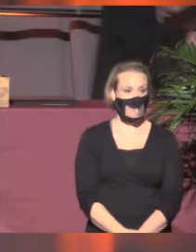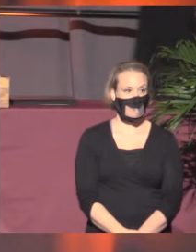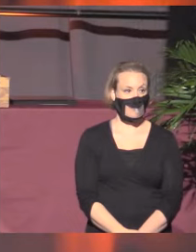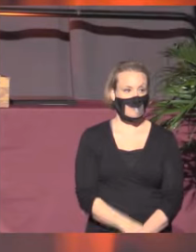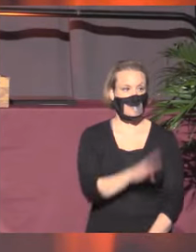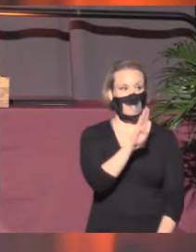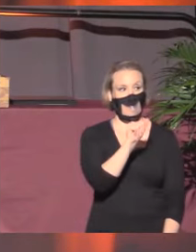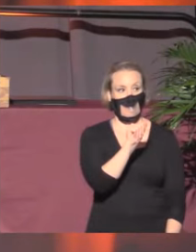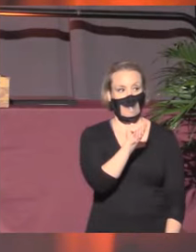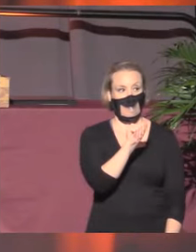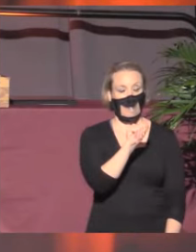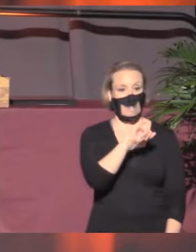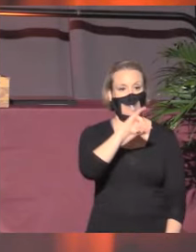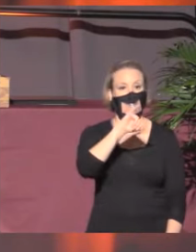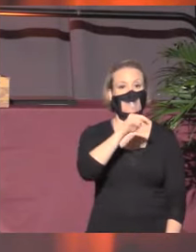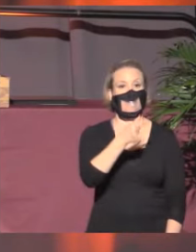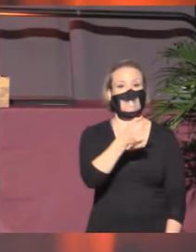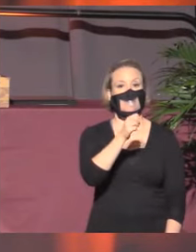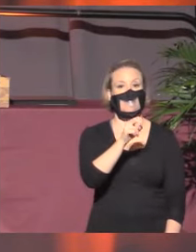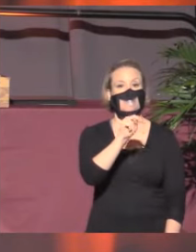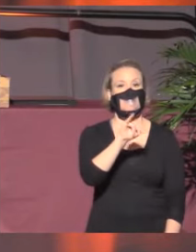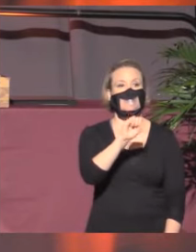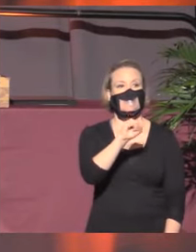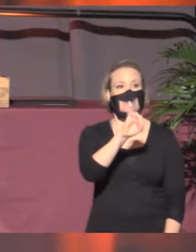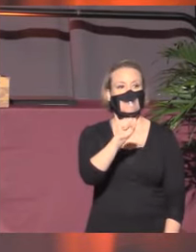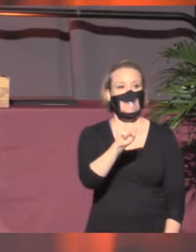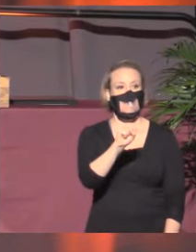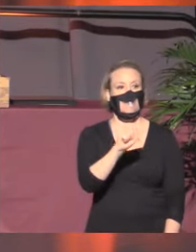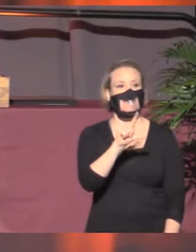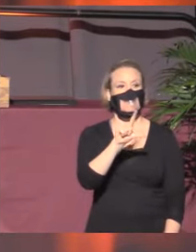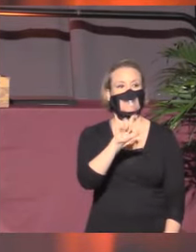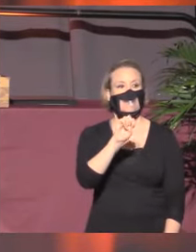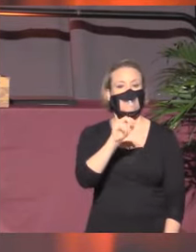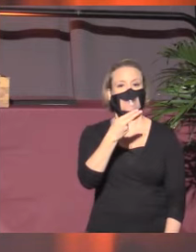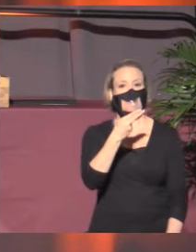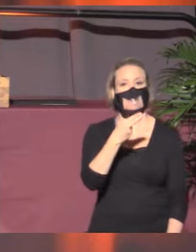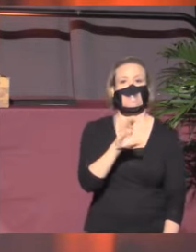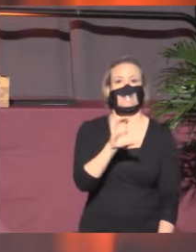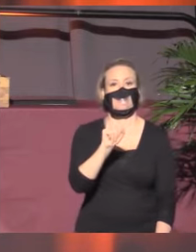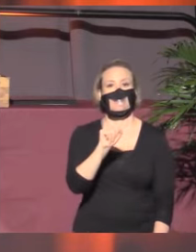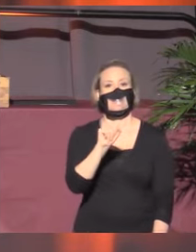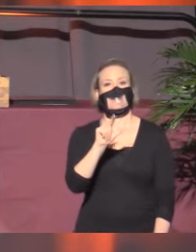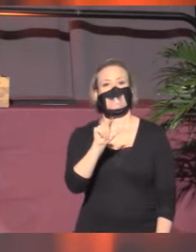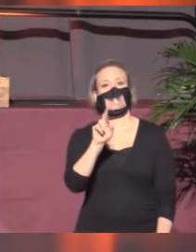Bachelor of Arts, Genesis Leah Carrasco.